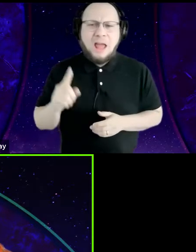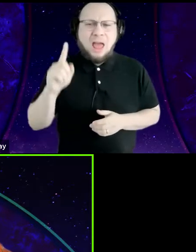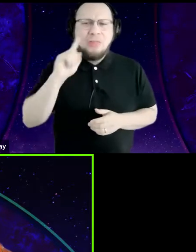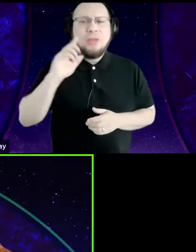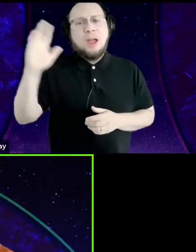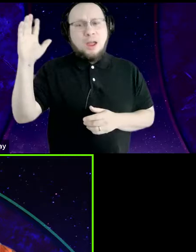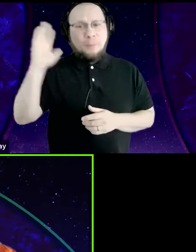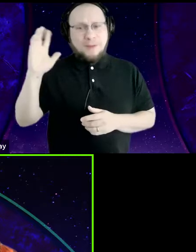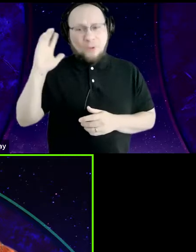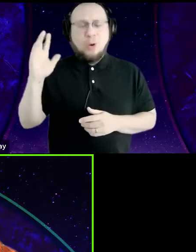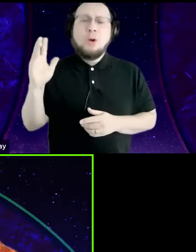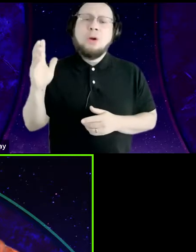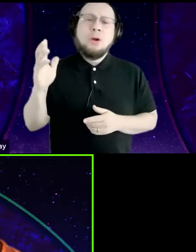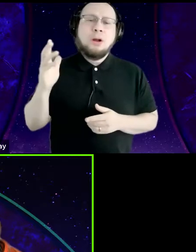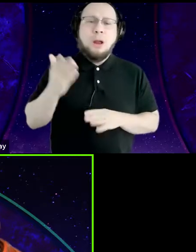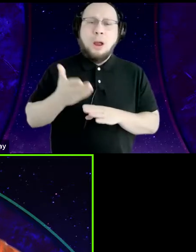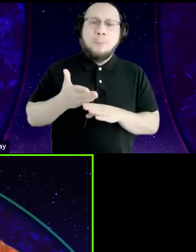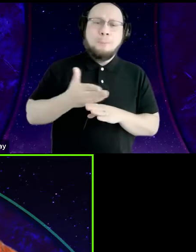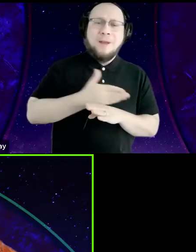our season